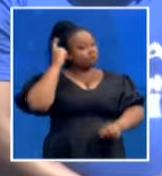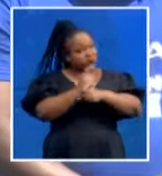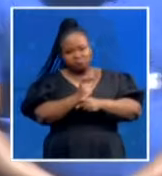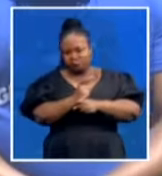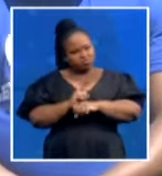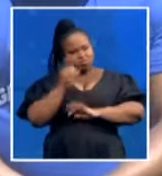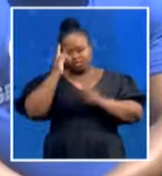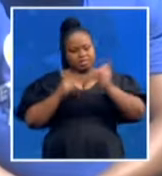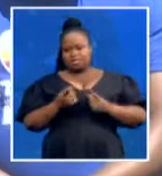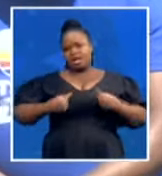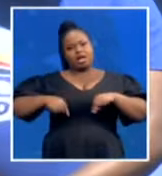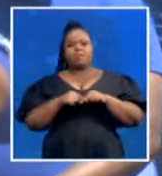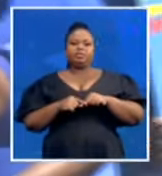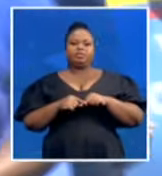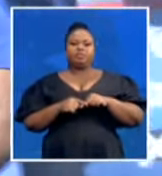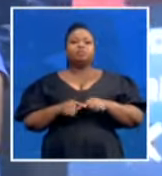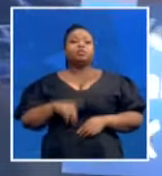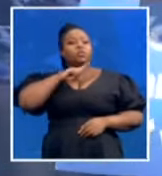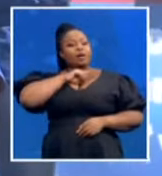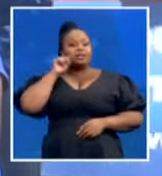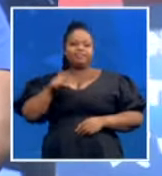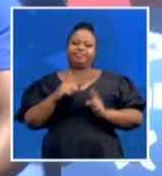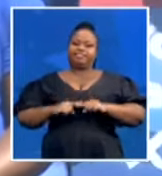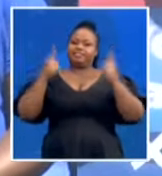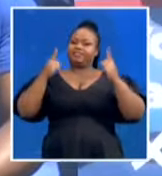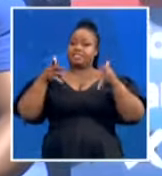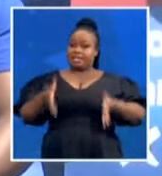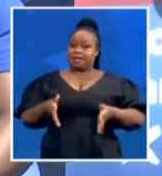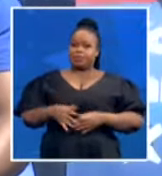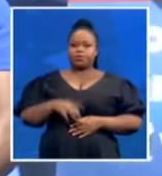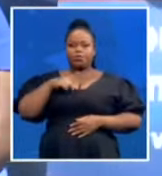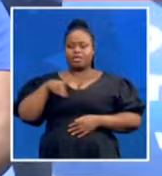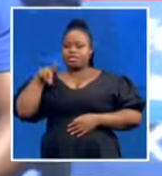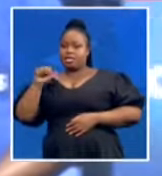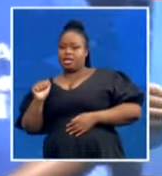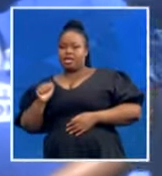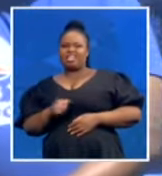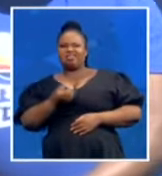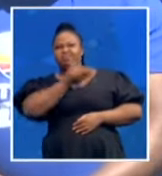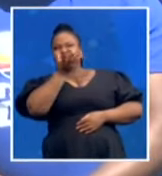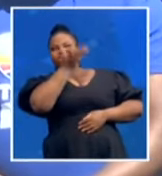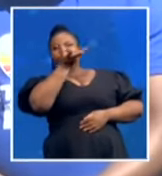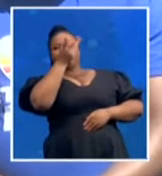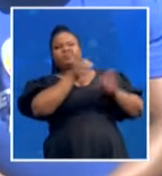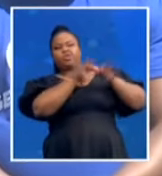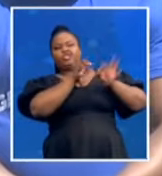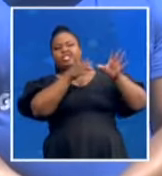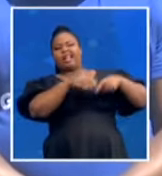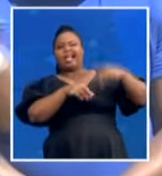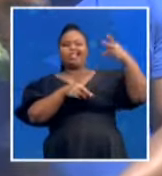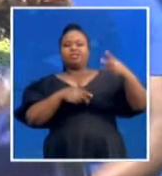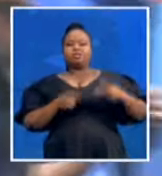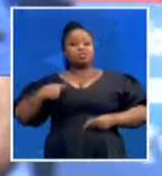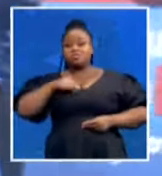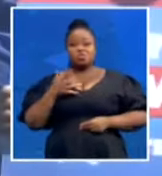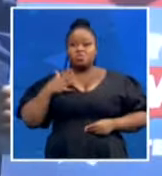This is the key difference, Democrats, between the DA and those other parties. We are not asking for a next 34 years